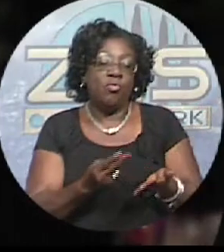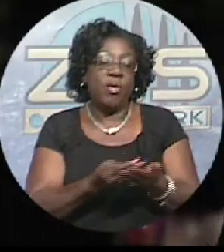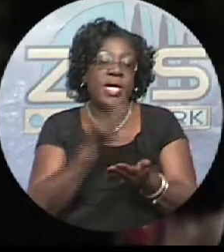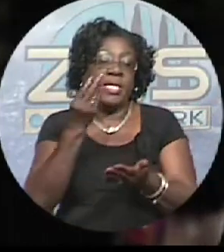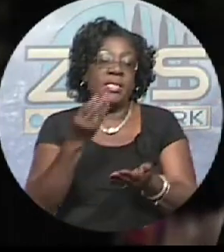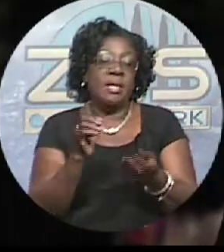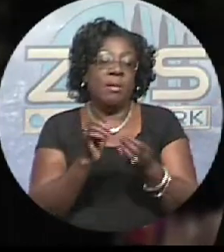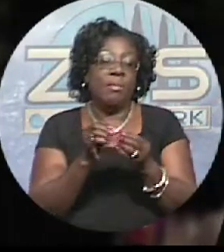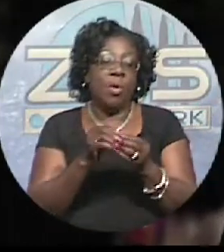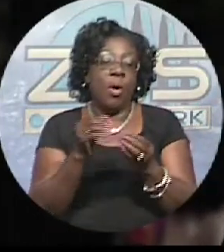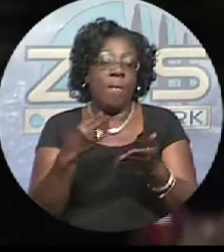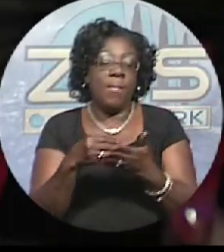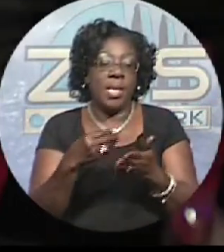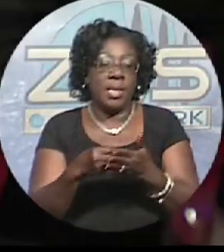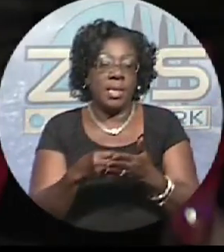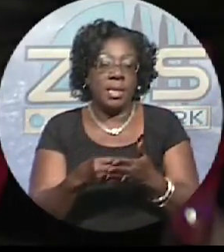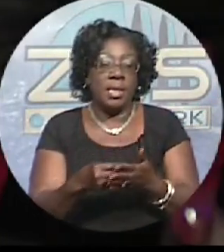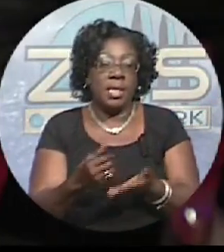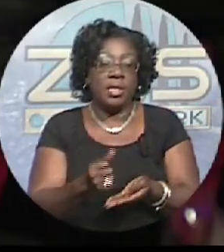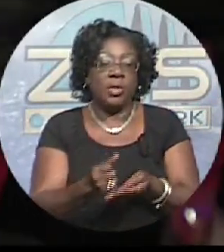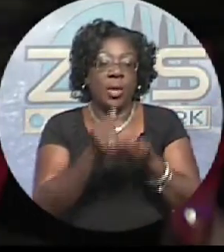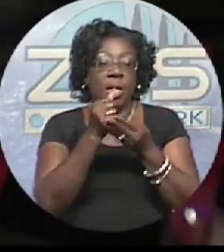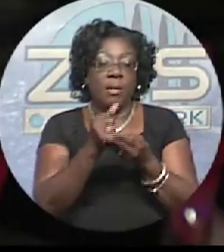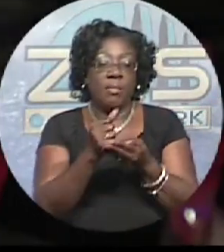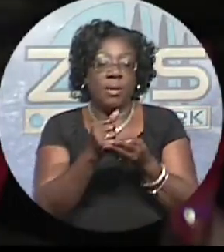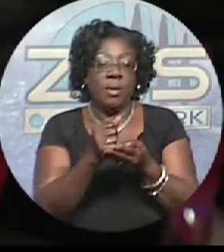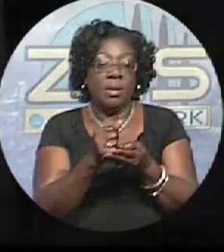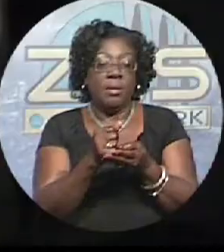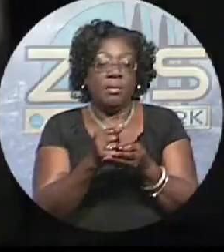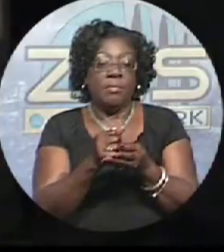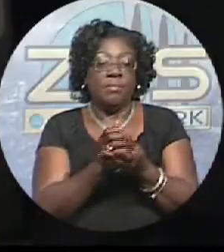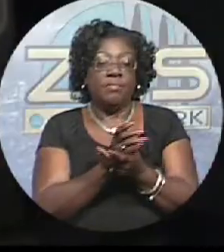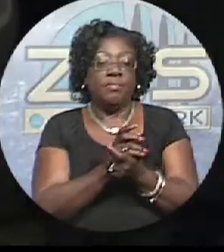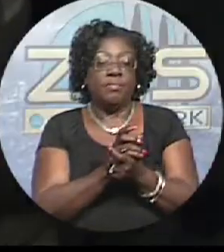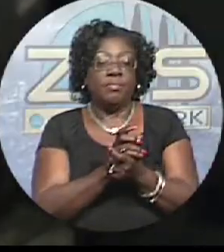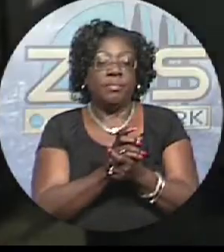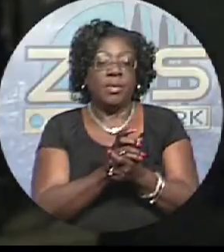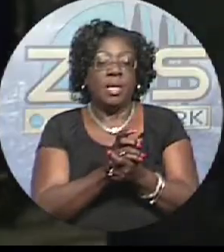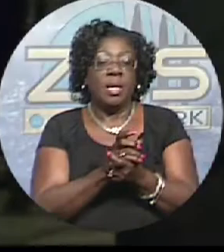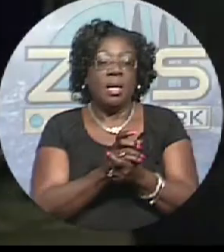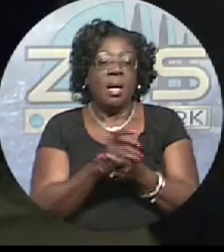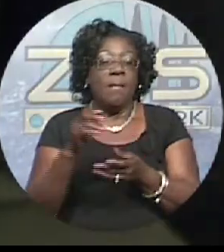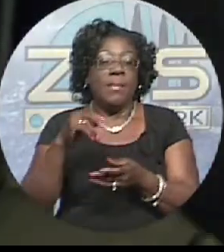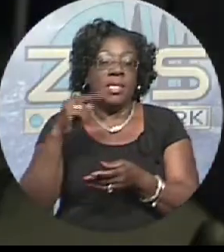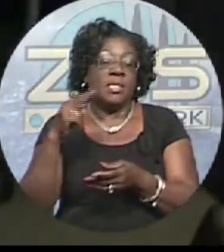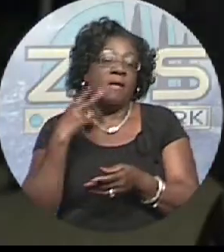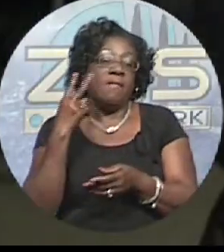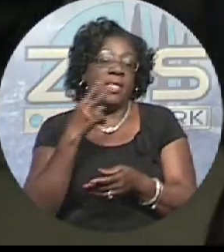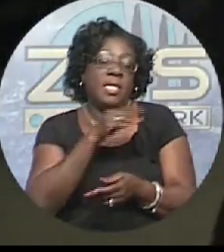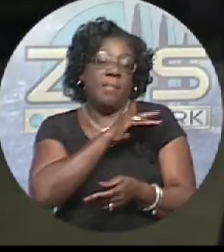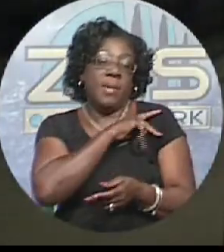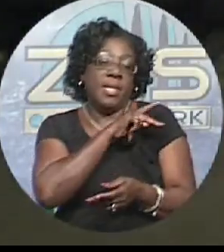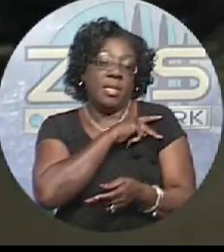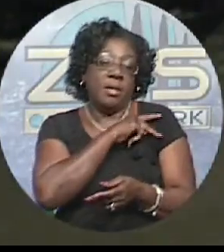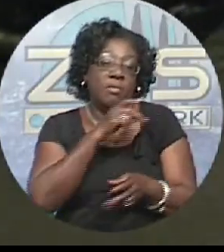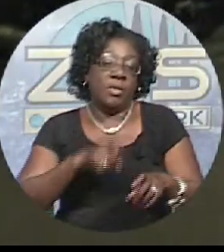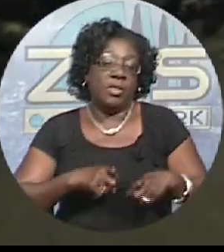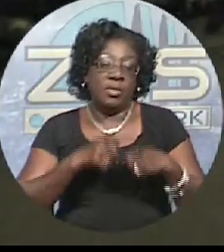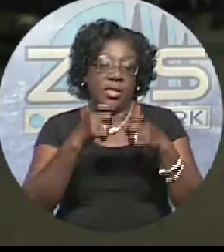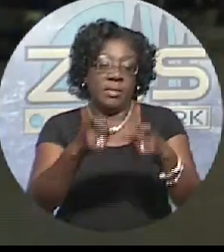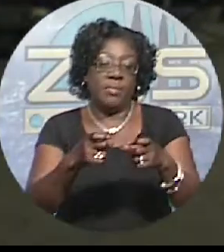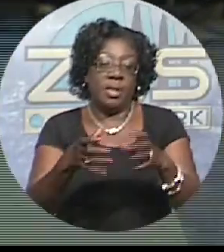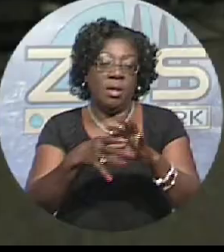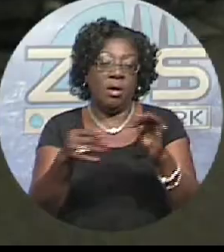of our demands for the new building, cost of $3 million. Miss Juanita Pinder of Eleuthera was the recipient of the